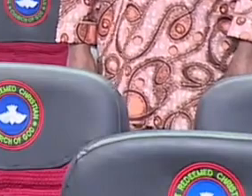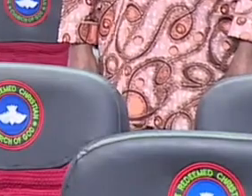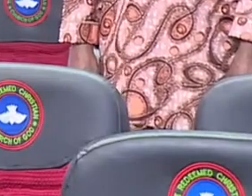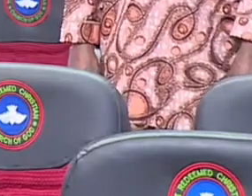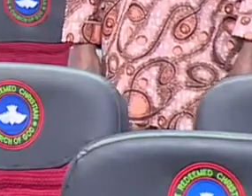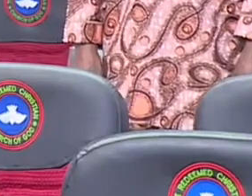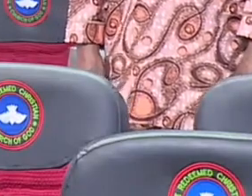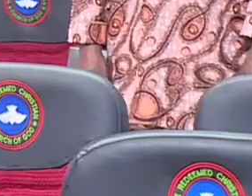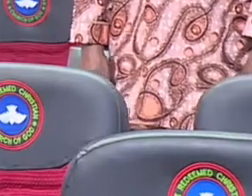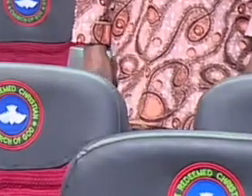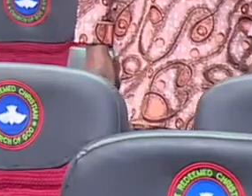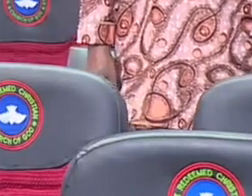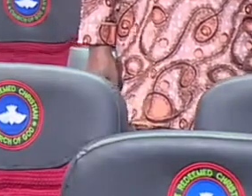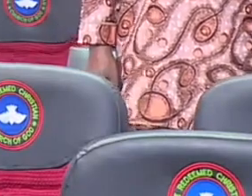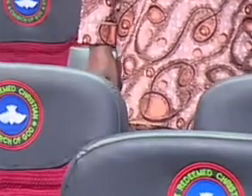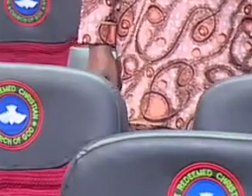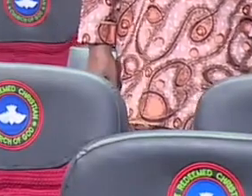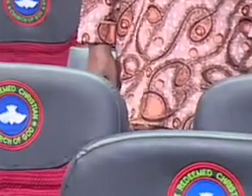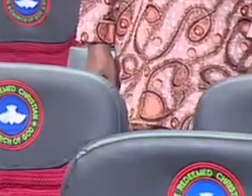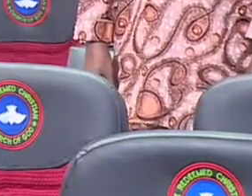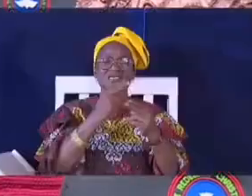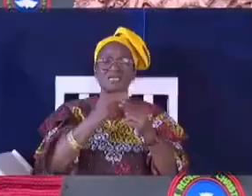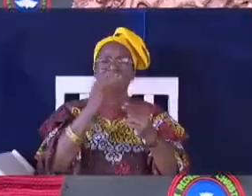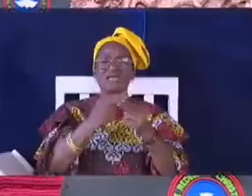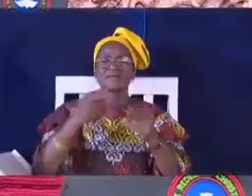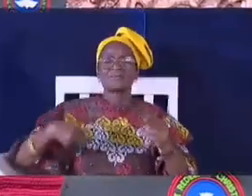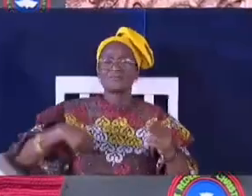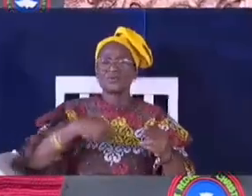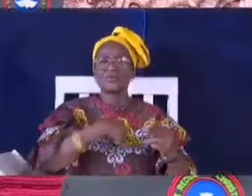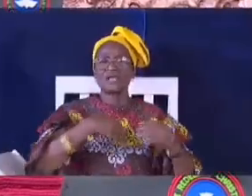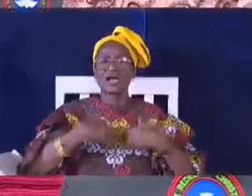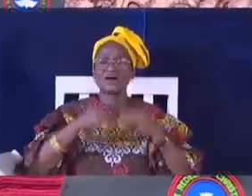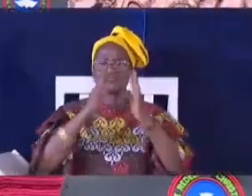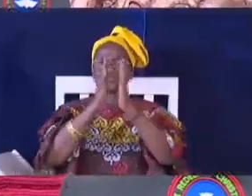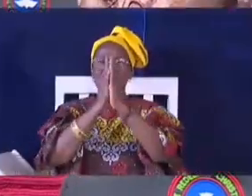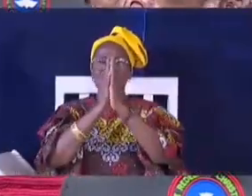In Jesus' mighty name, we have prayed.